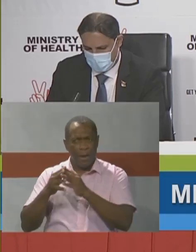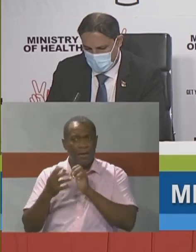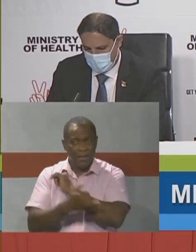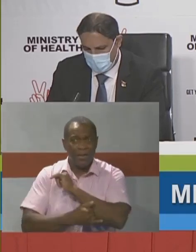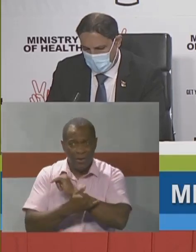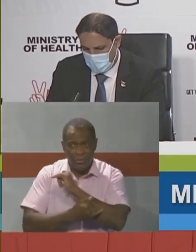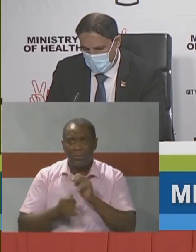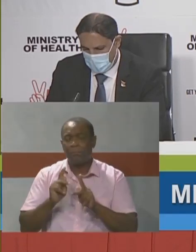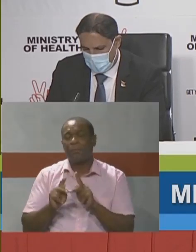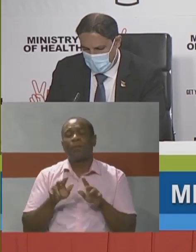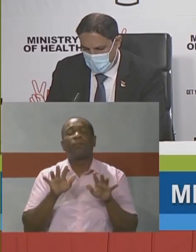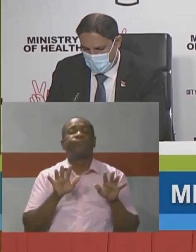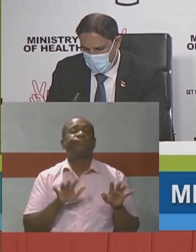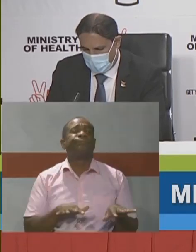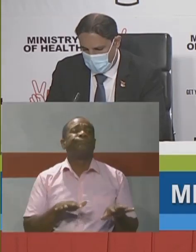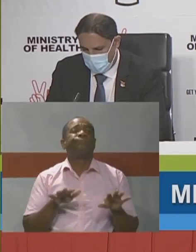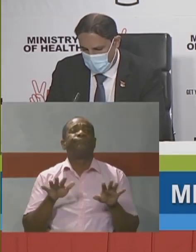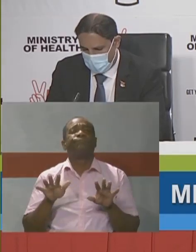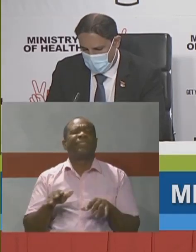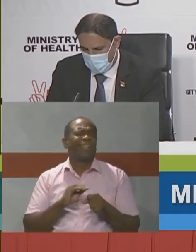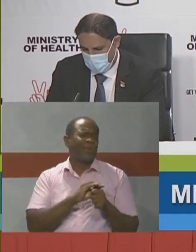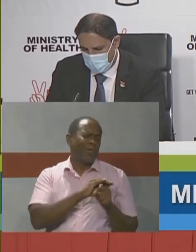FM for a follow-up question.